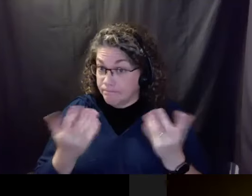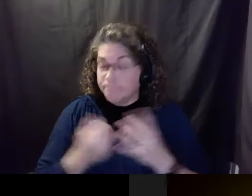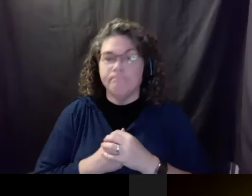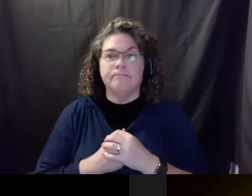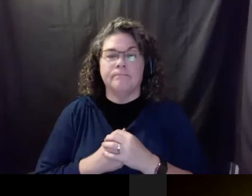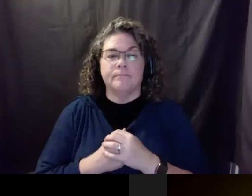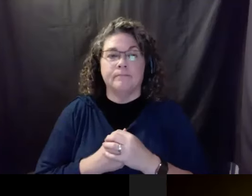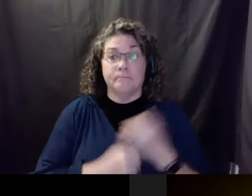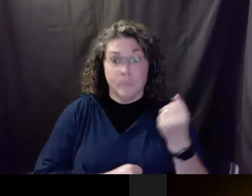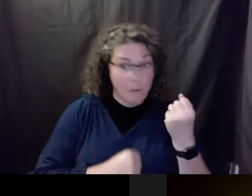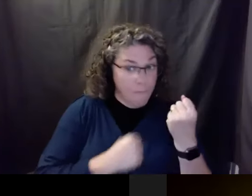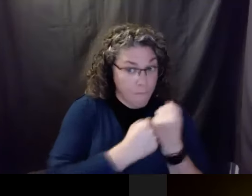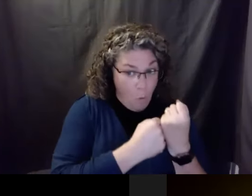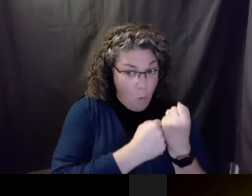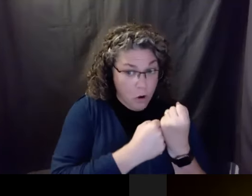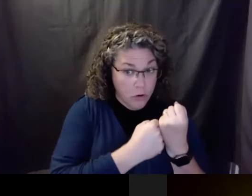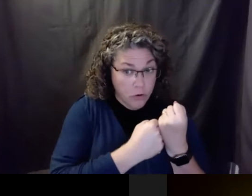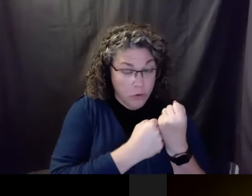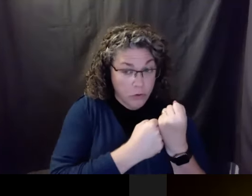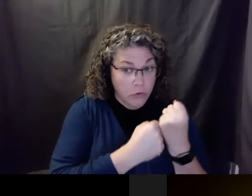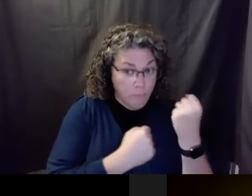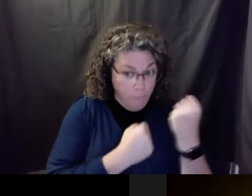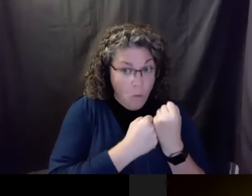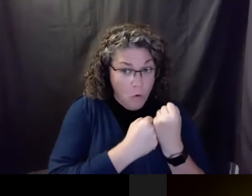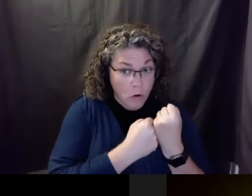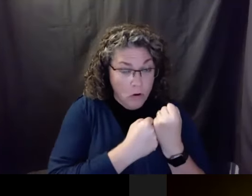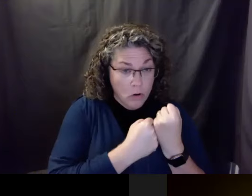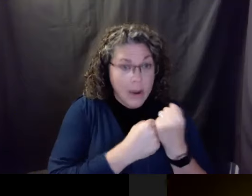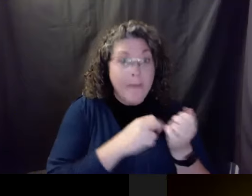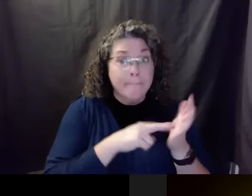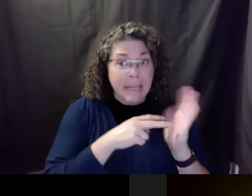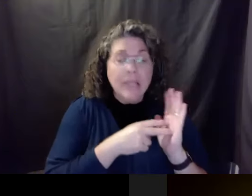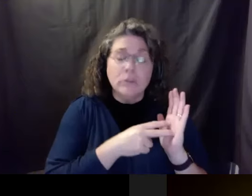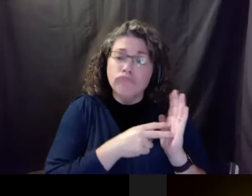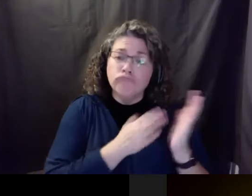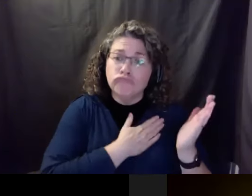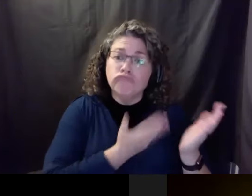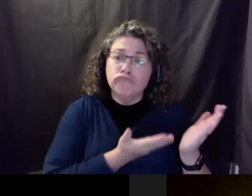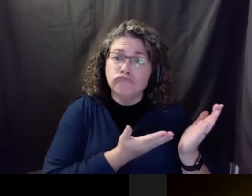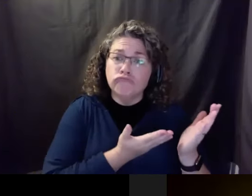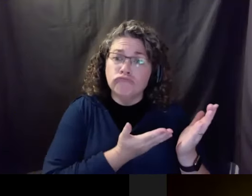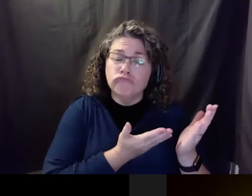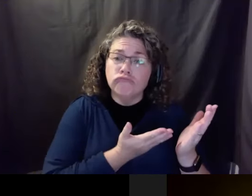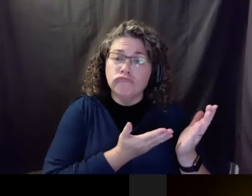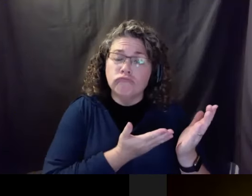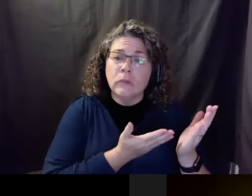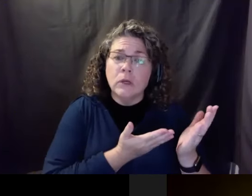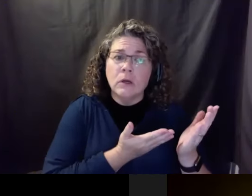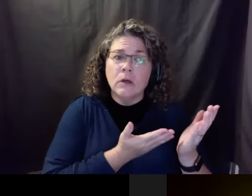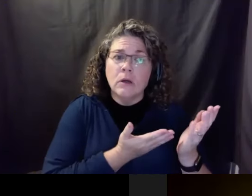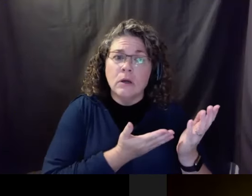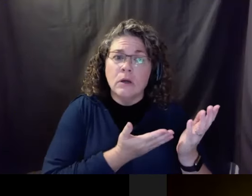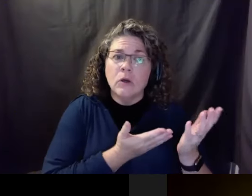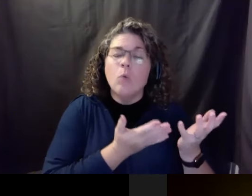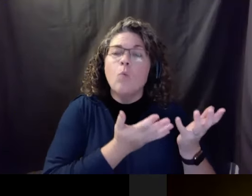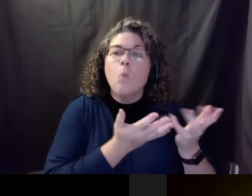If you are for this issue, it says that you're in favor of voter signatures and petition due